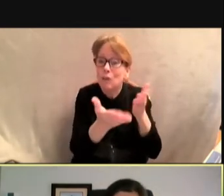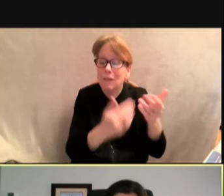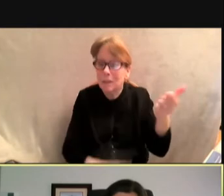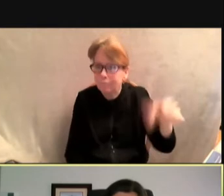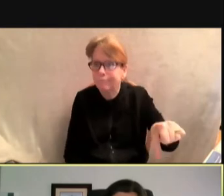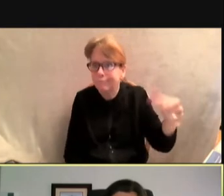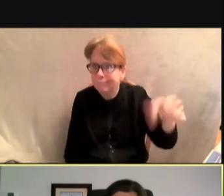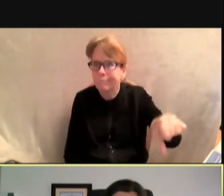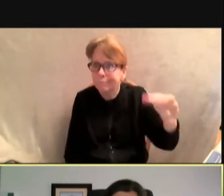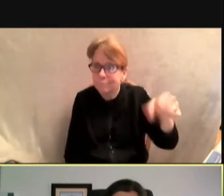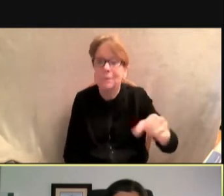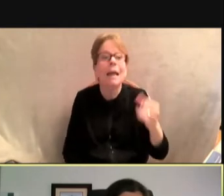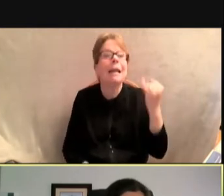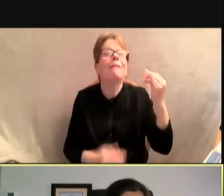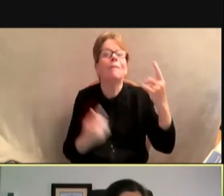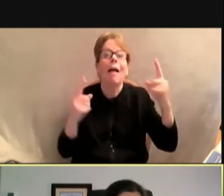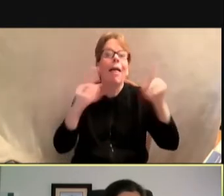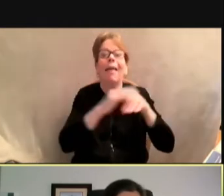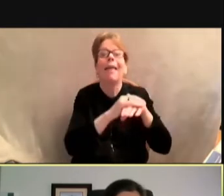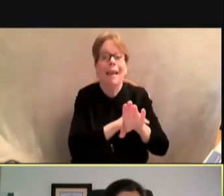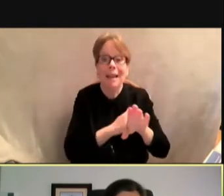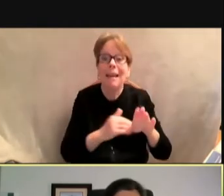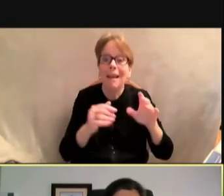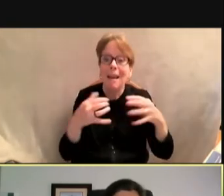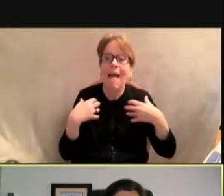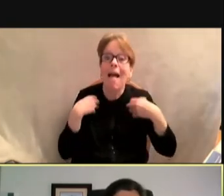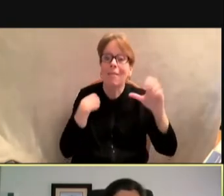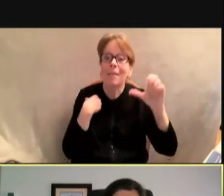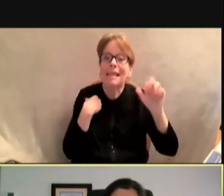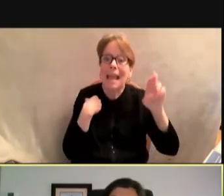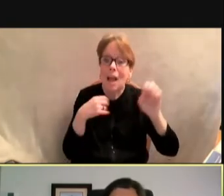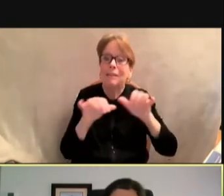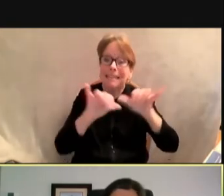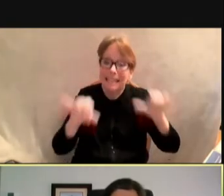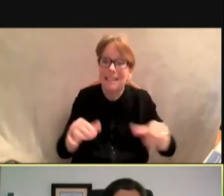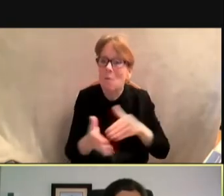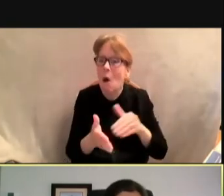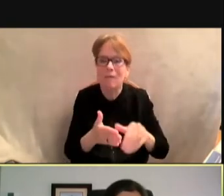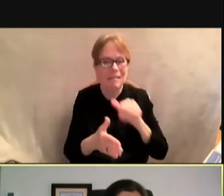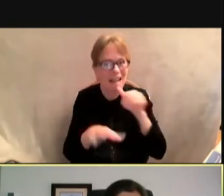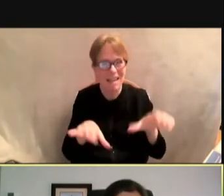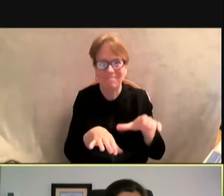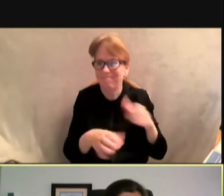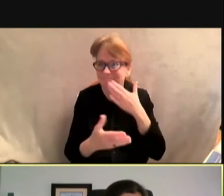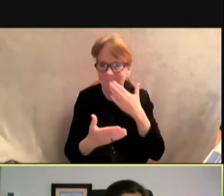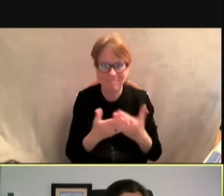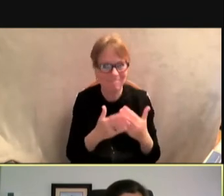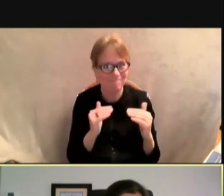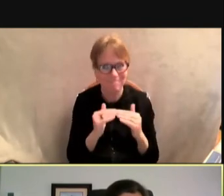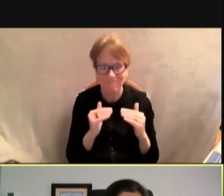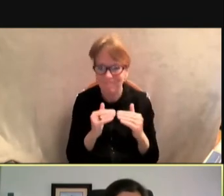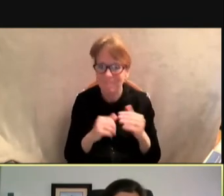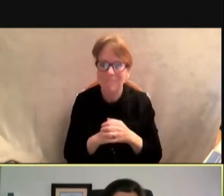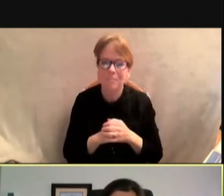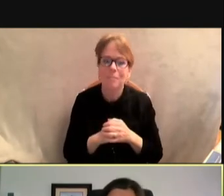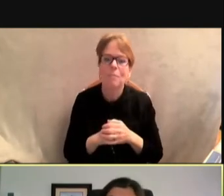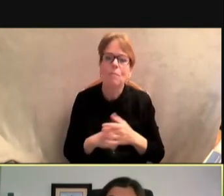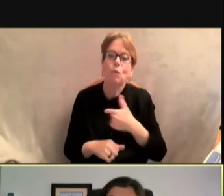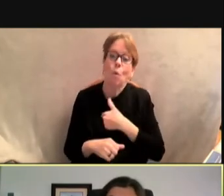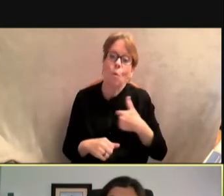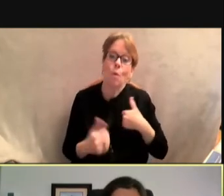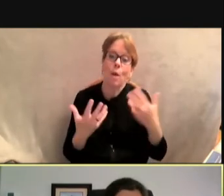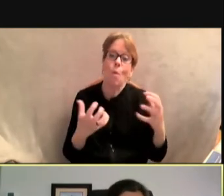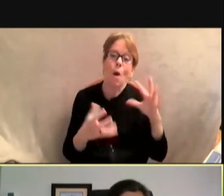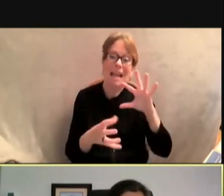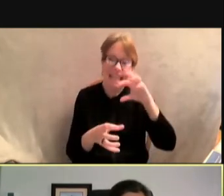the healthcare system. So we have integrated a longitudinal disability thread into our school's core preclinical curriculum and are